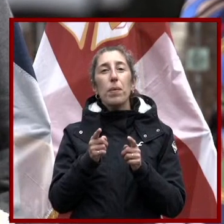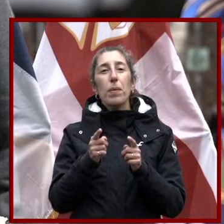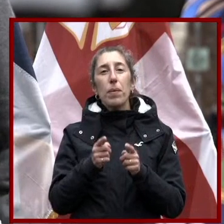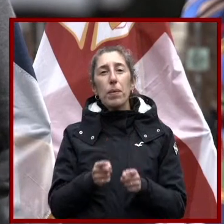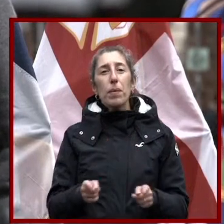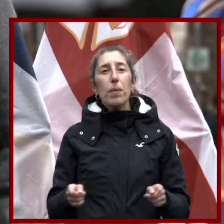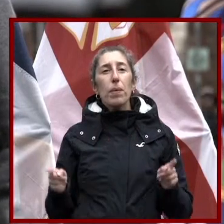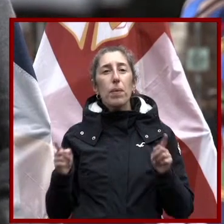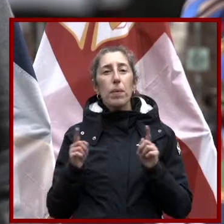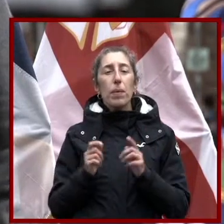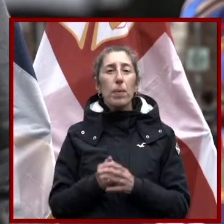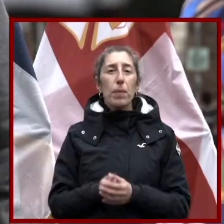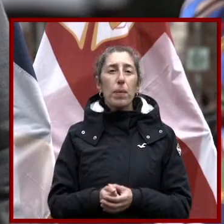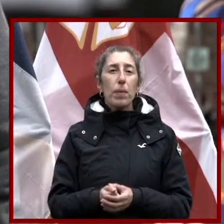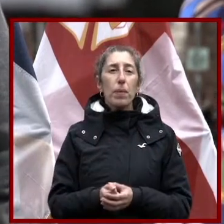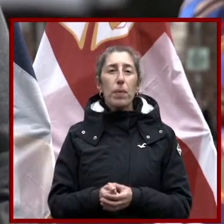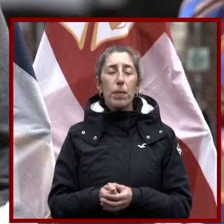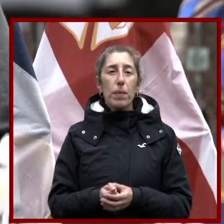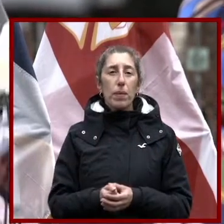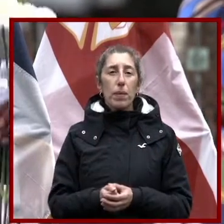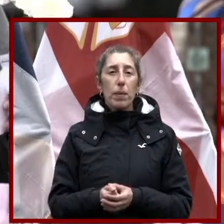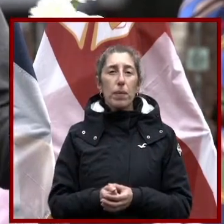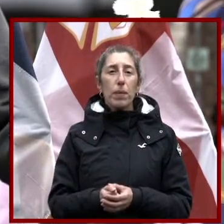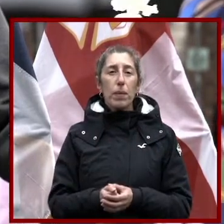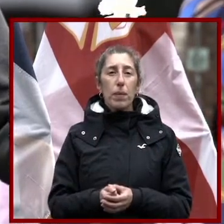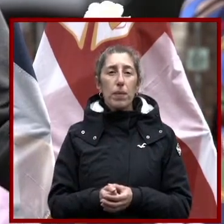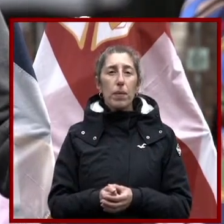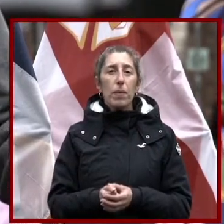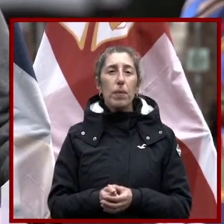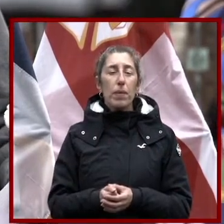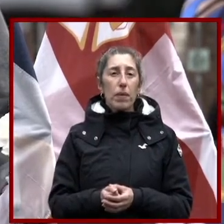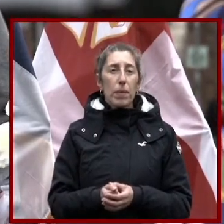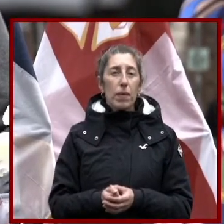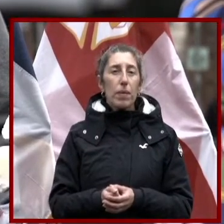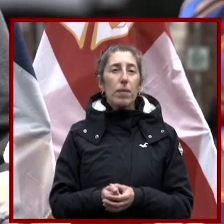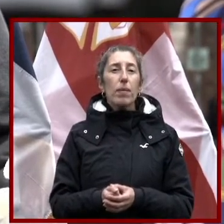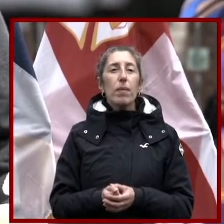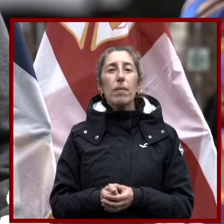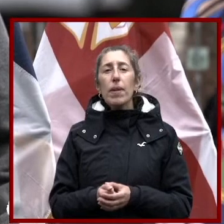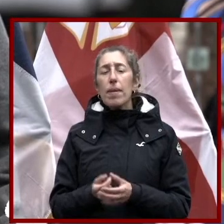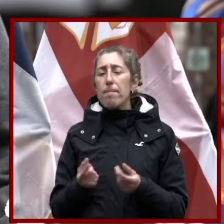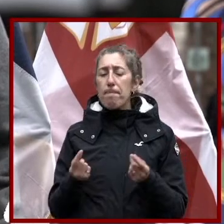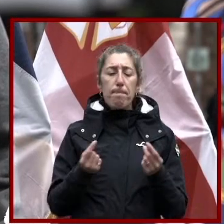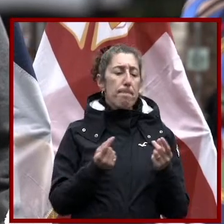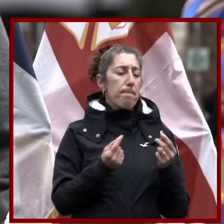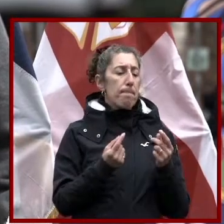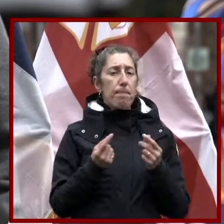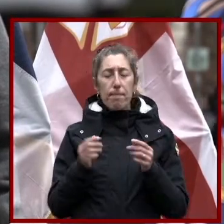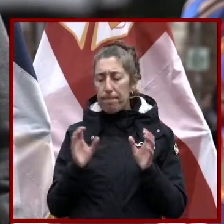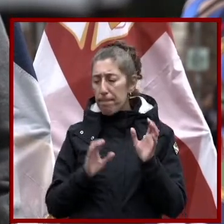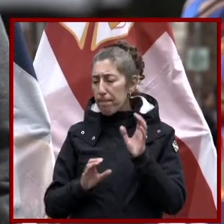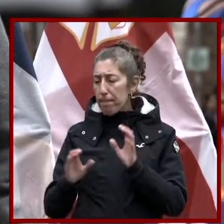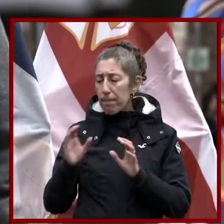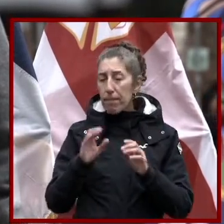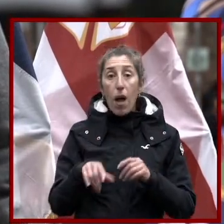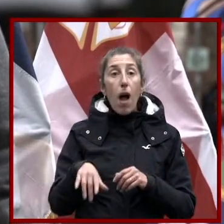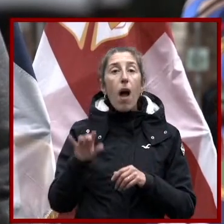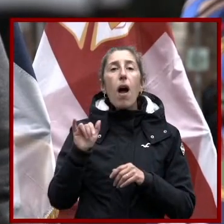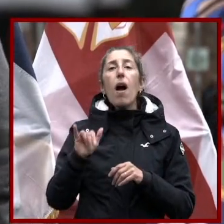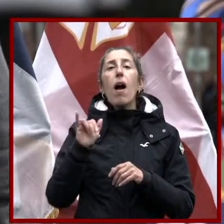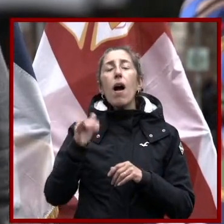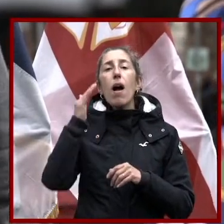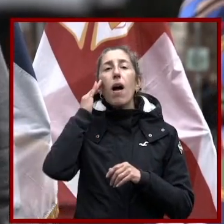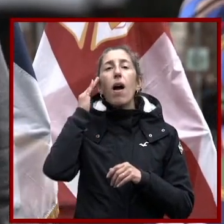All we need, All we need